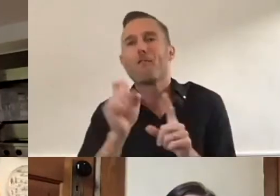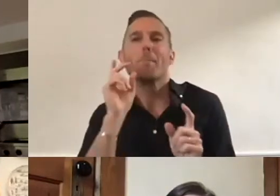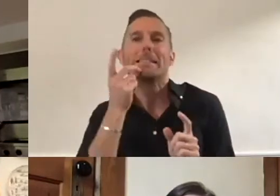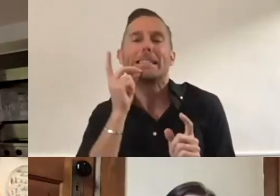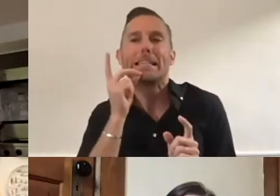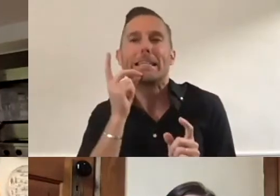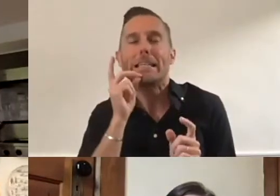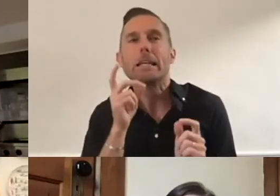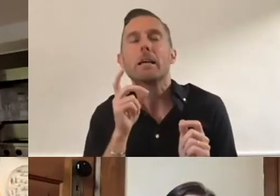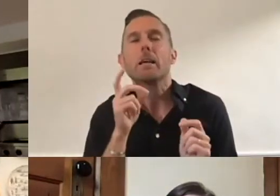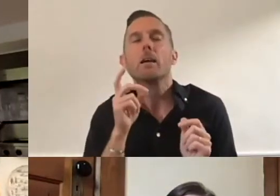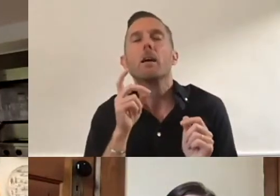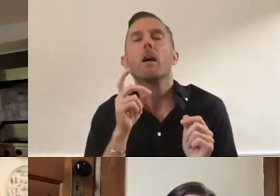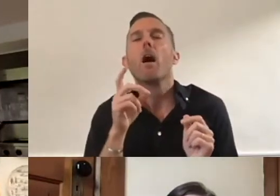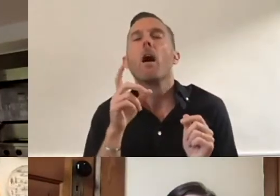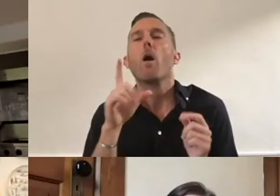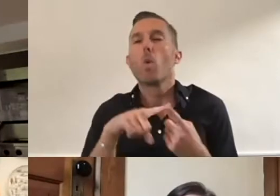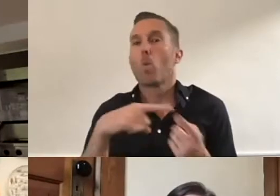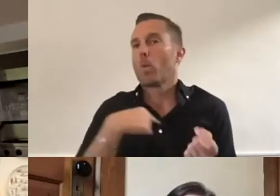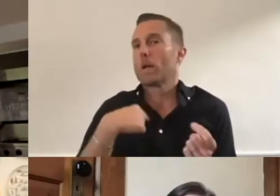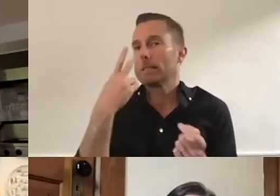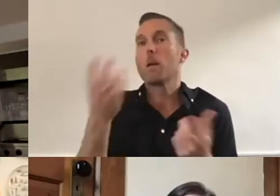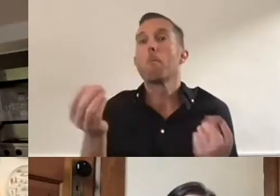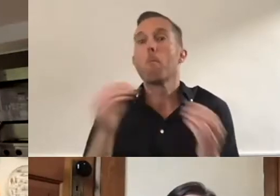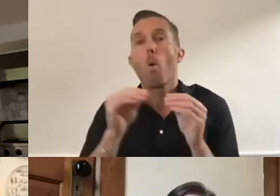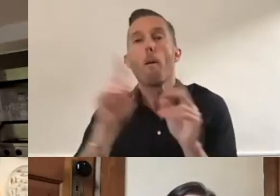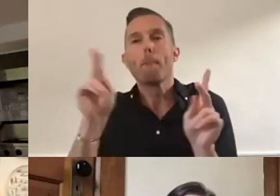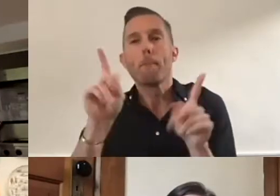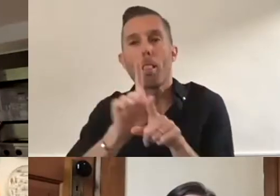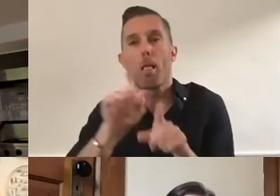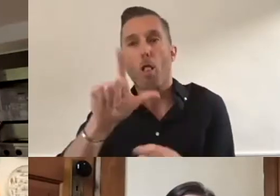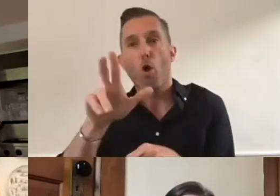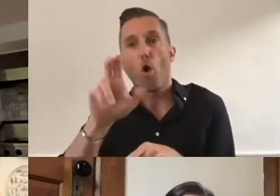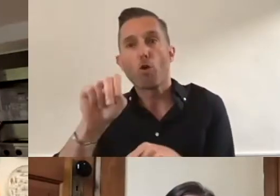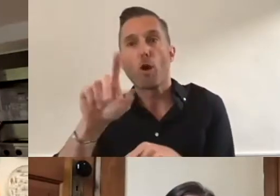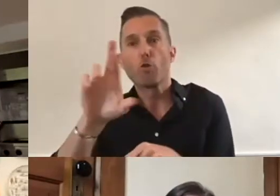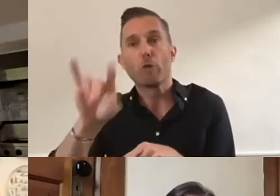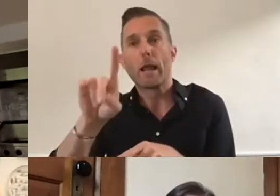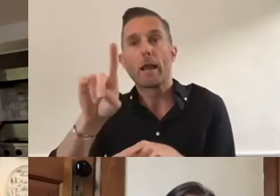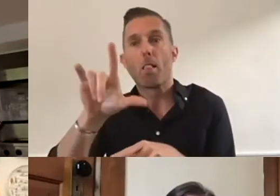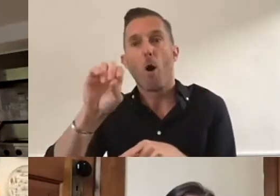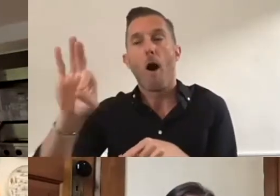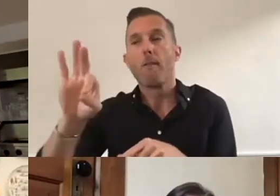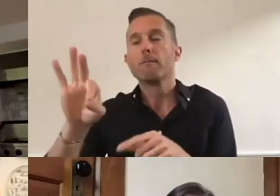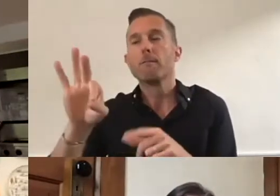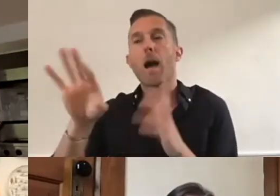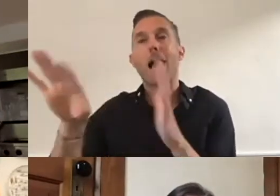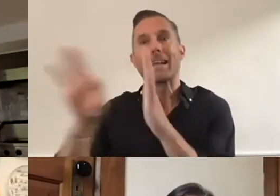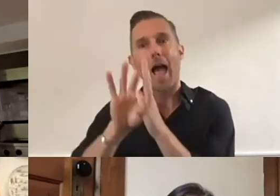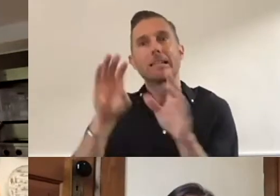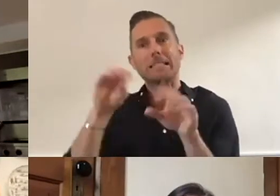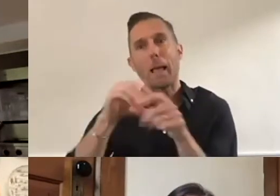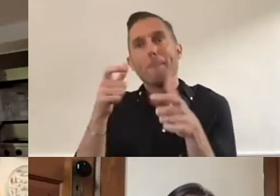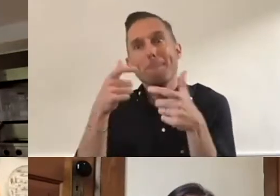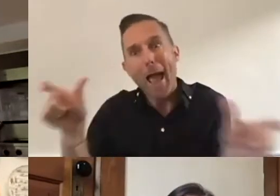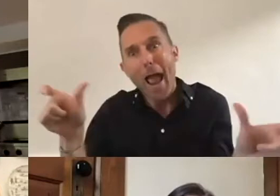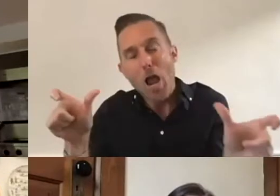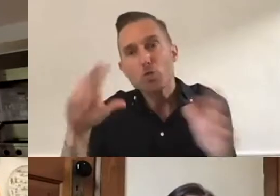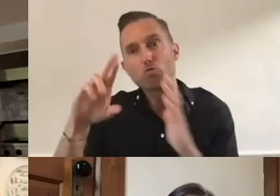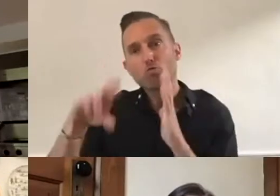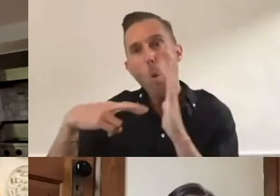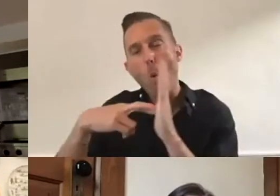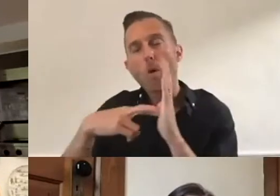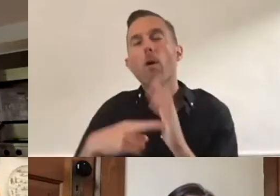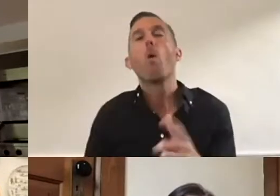we see someone like Lauren Ridloff be cast in major roles, it's like one thing begets another. And all